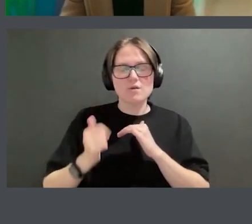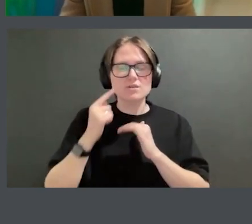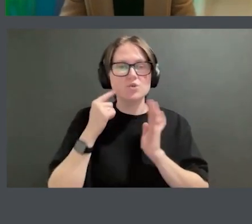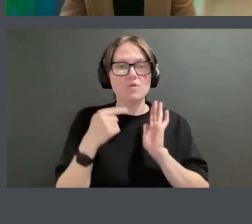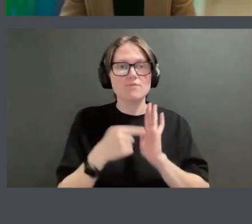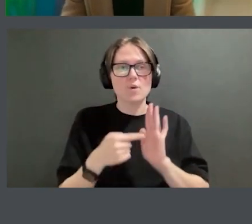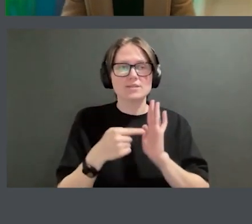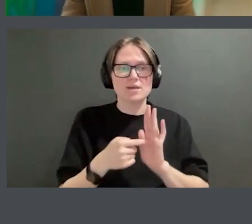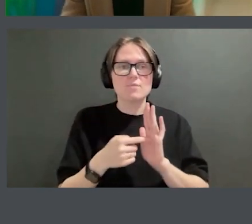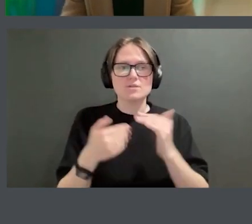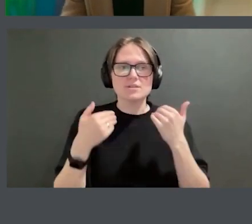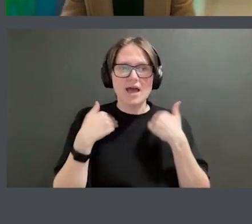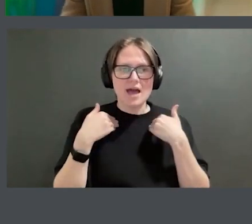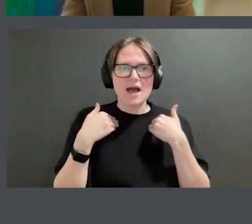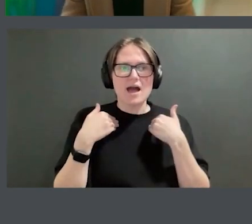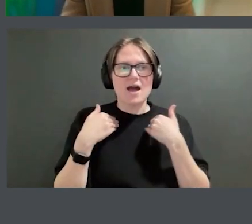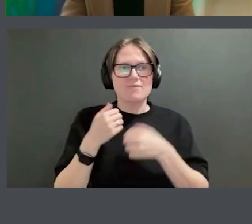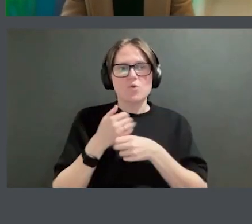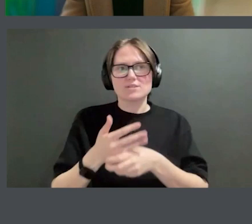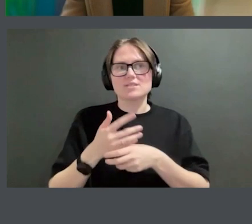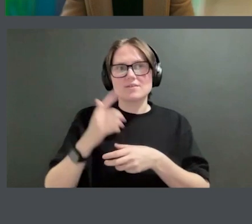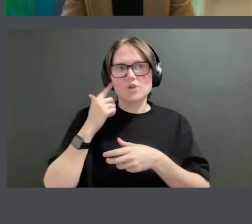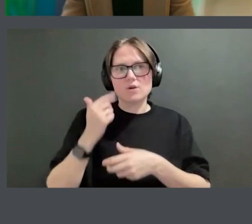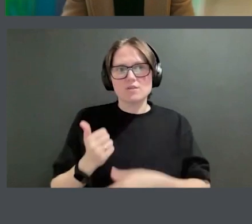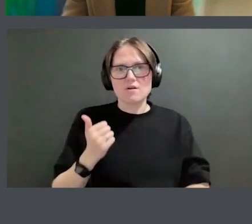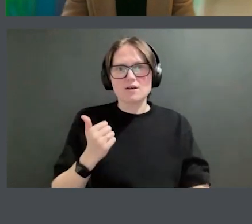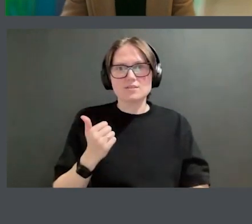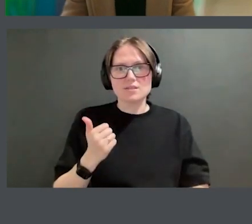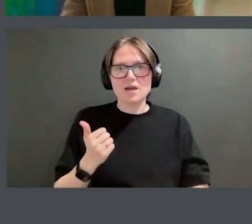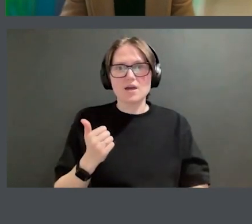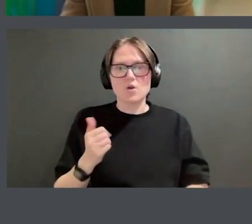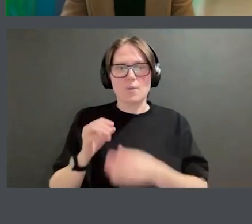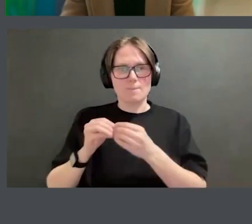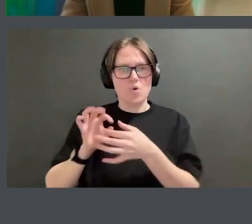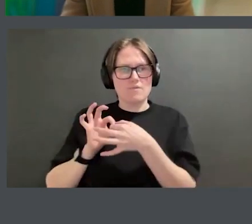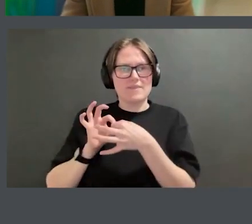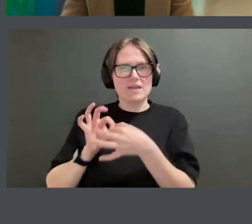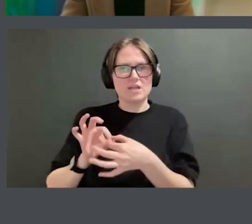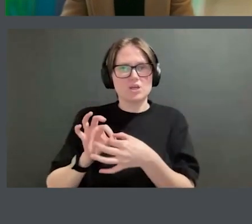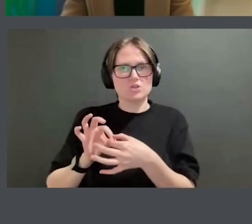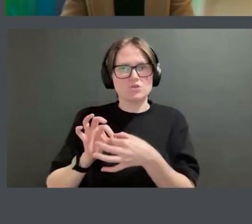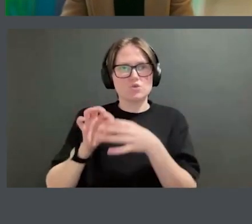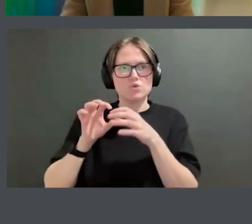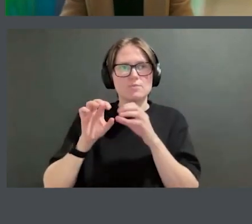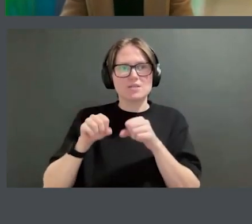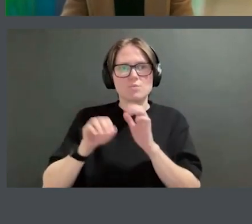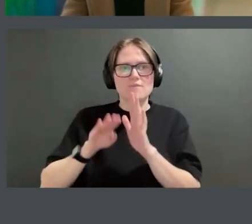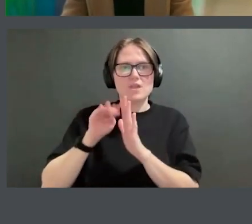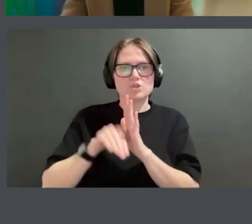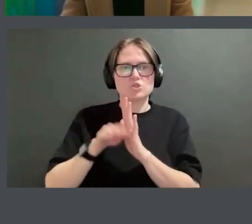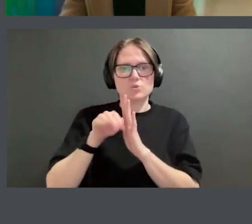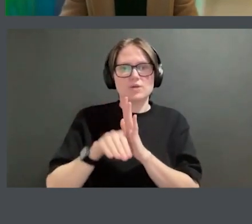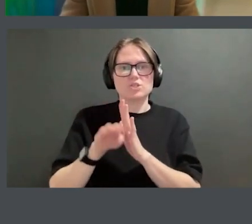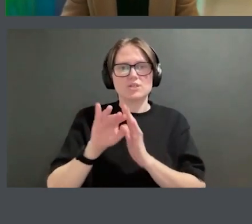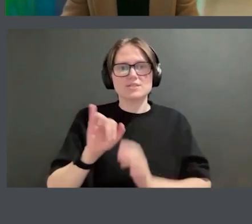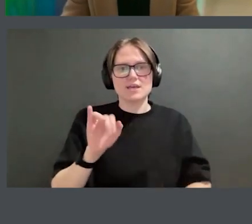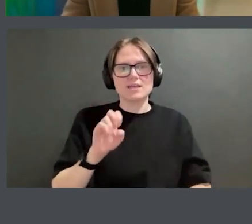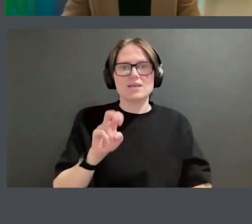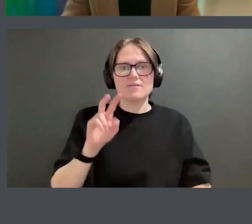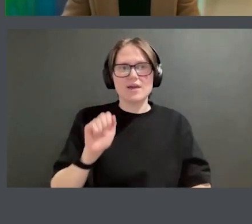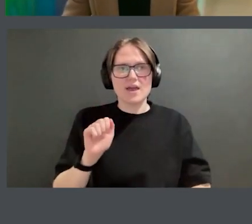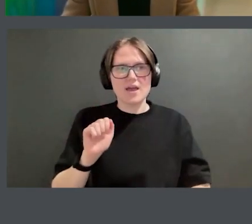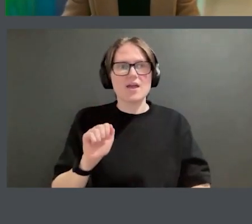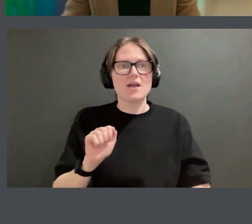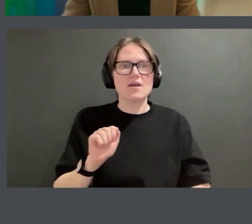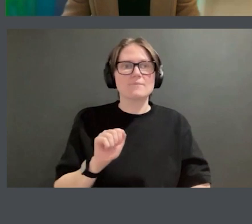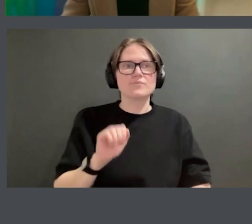for example, there are etiologies of hearing loss which are more related to possible fluctuations such as EVA or